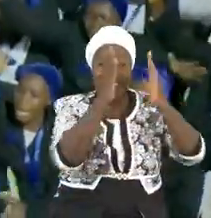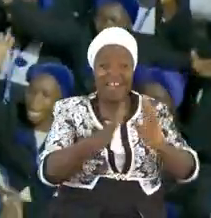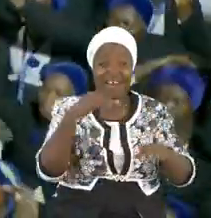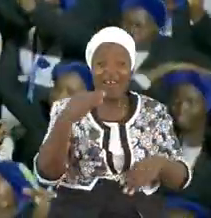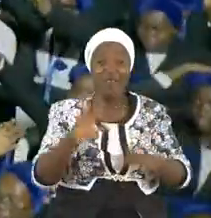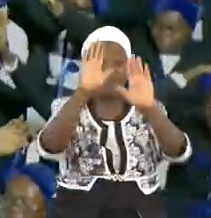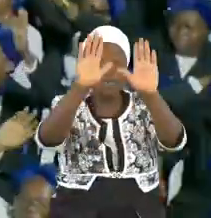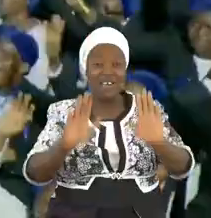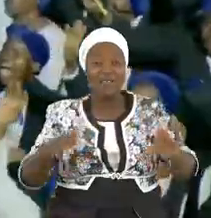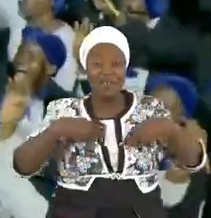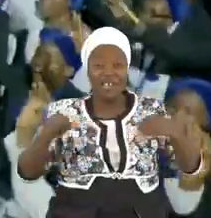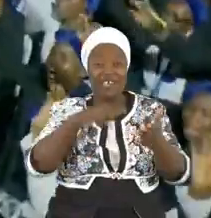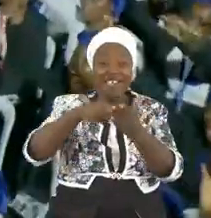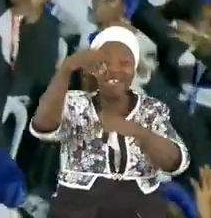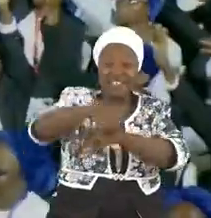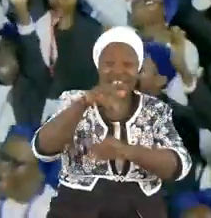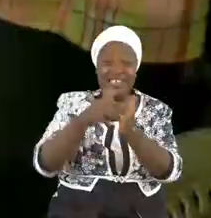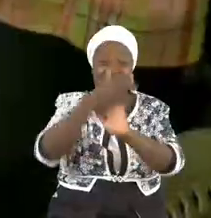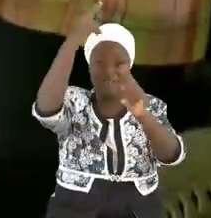in Jesus' name.